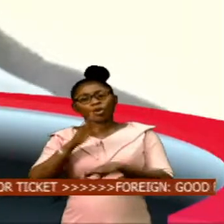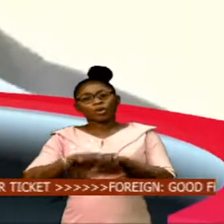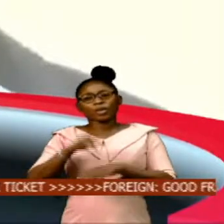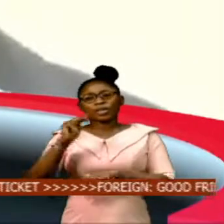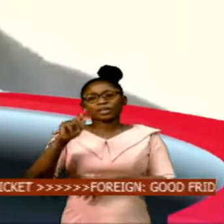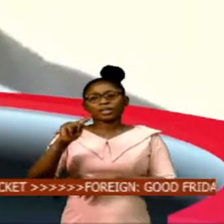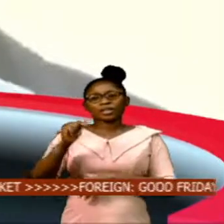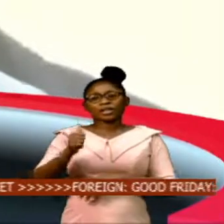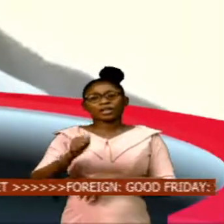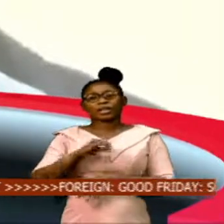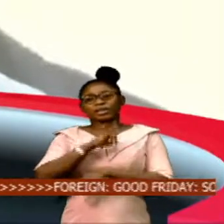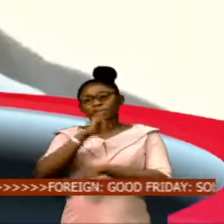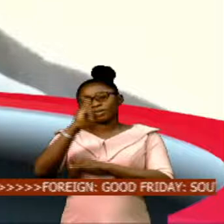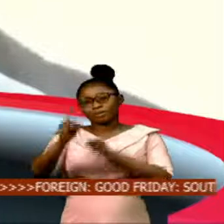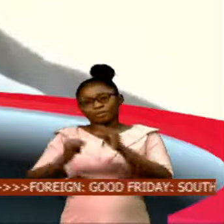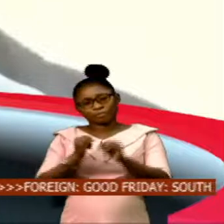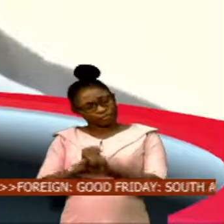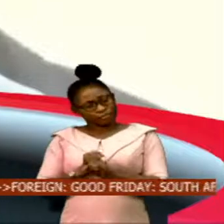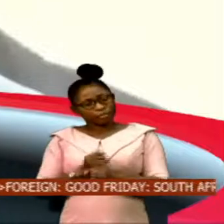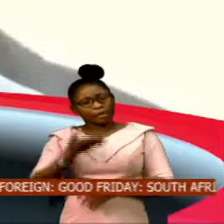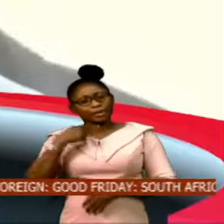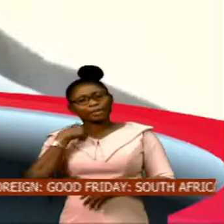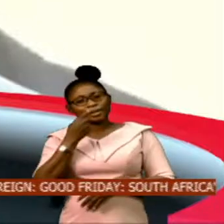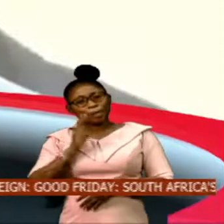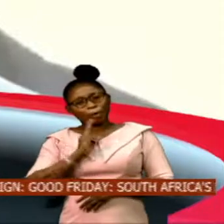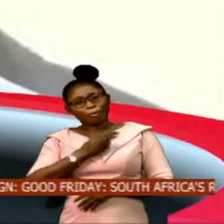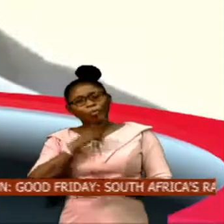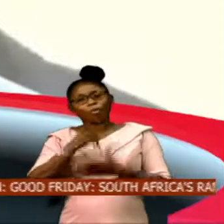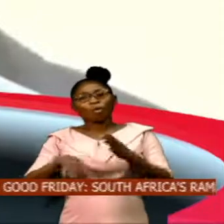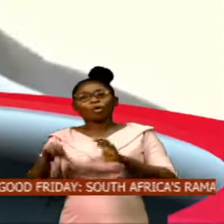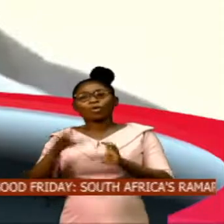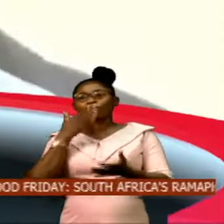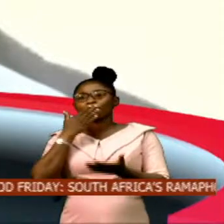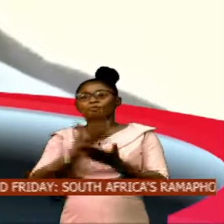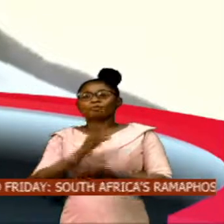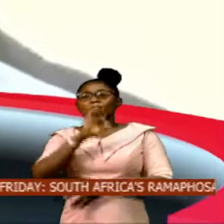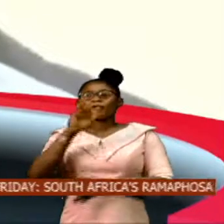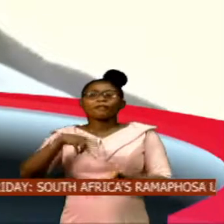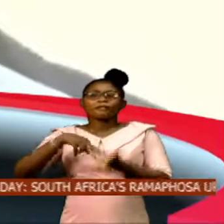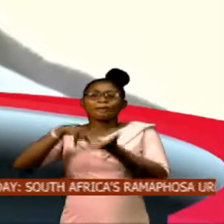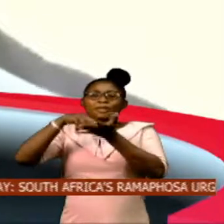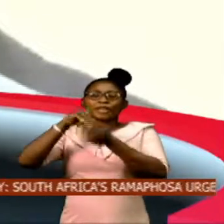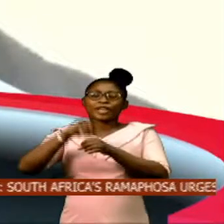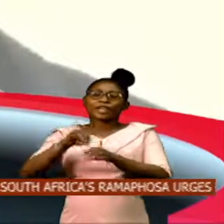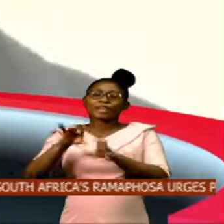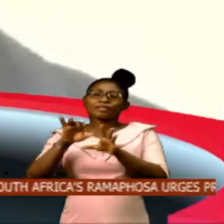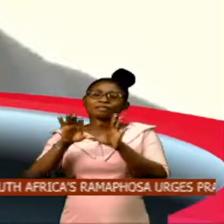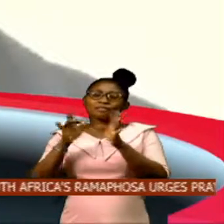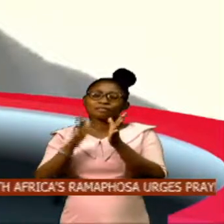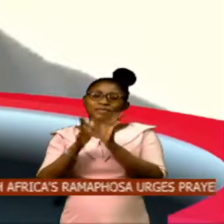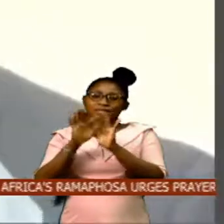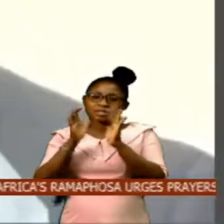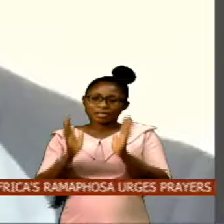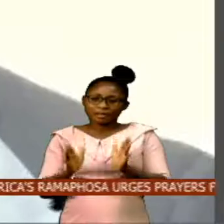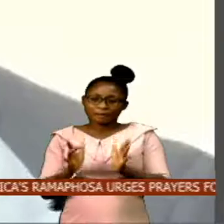Thank you. Now, tell us, what does Good Friday represent in the Christian family?